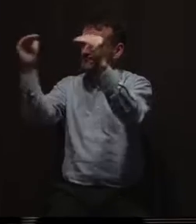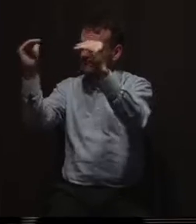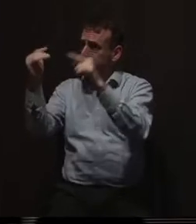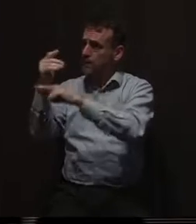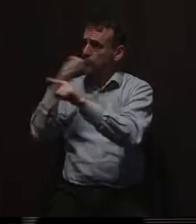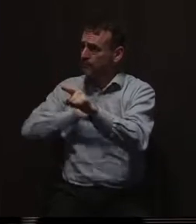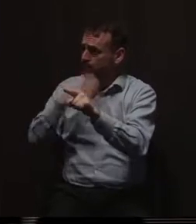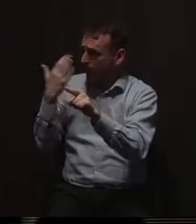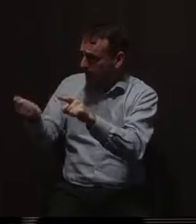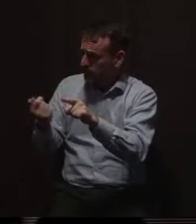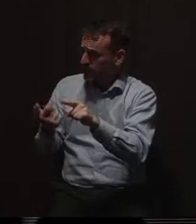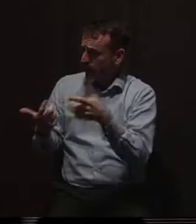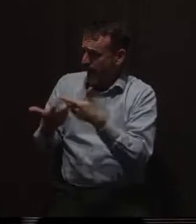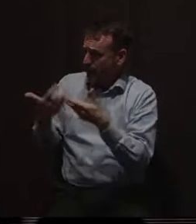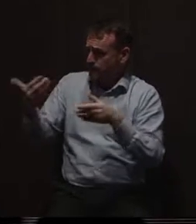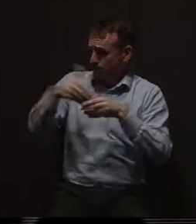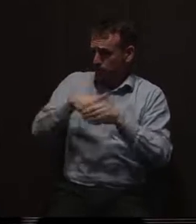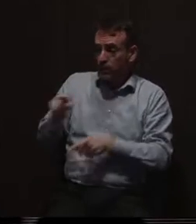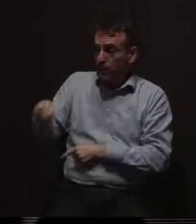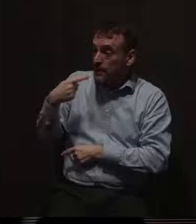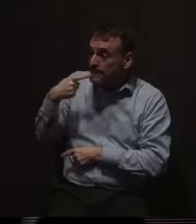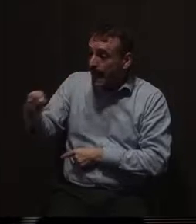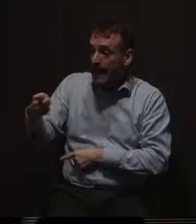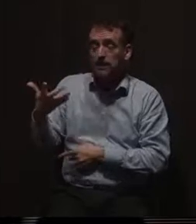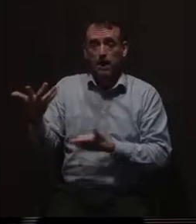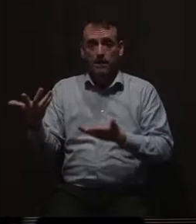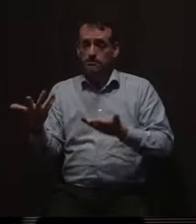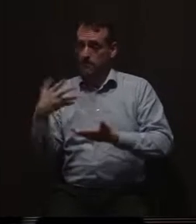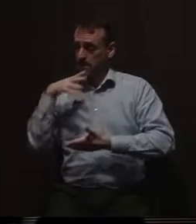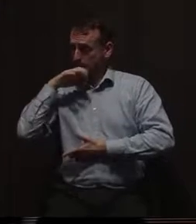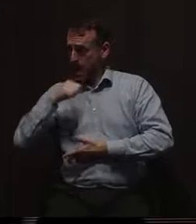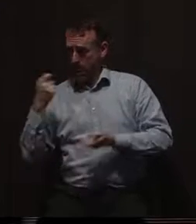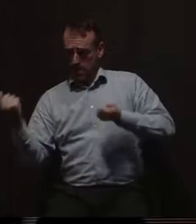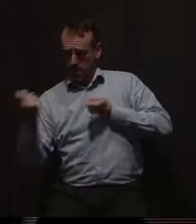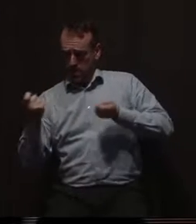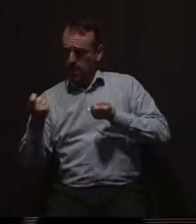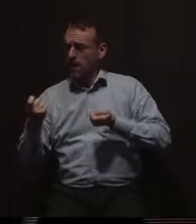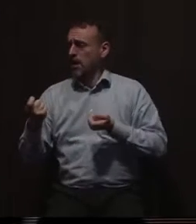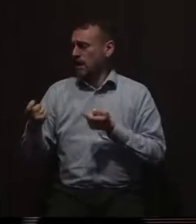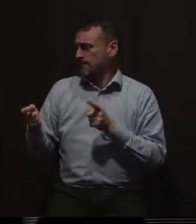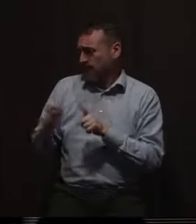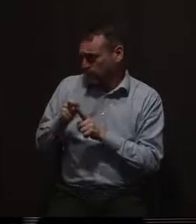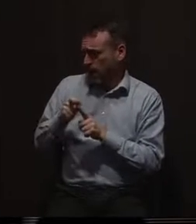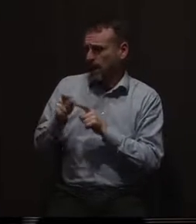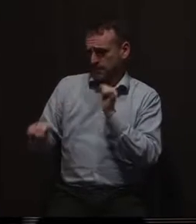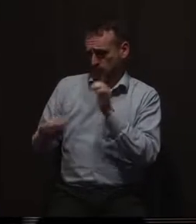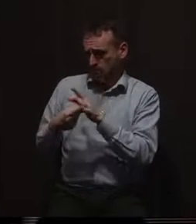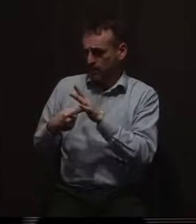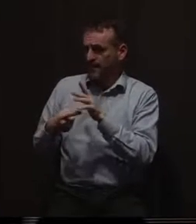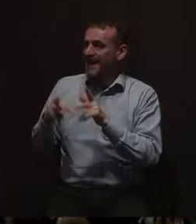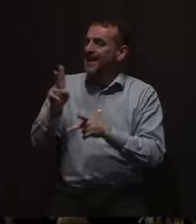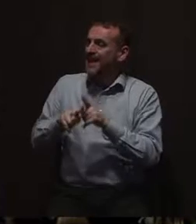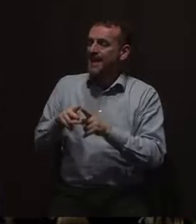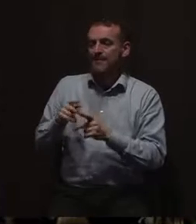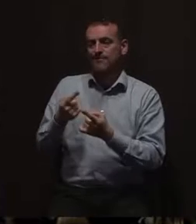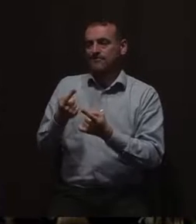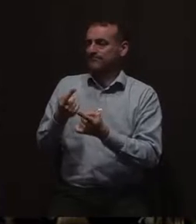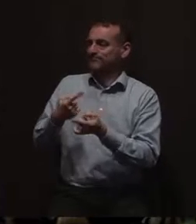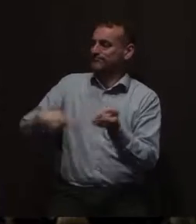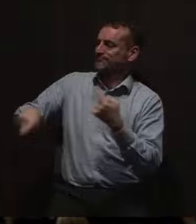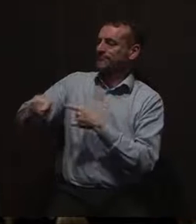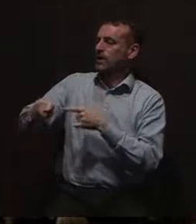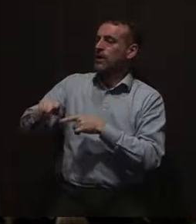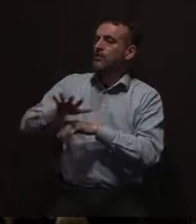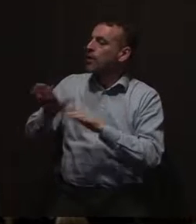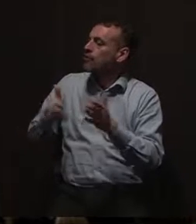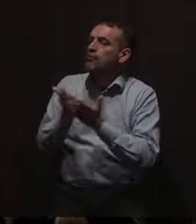I mean, you were talking about patriarchy, and what you said is completely correct, but sometimes it's very hard if you're not actually suffering directly or in a more visible way